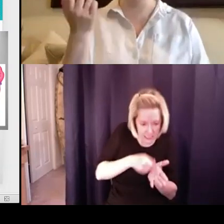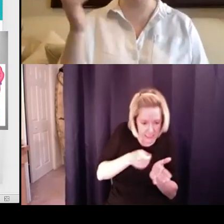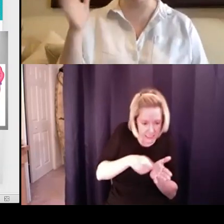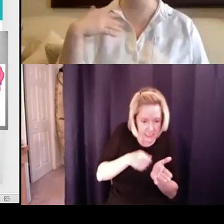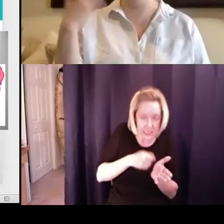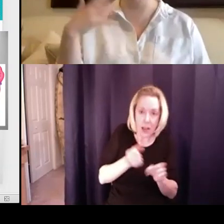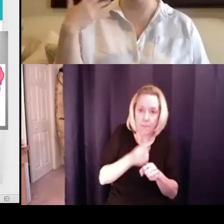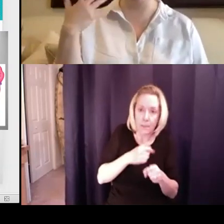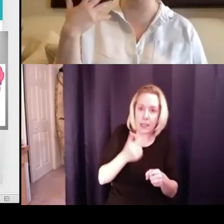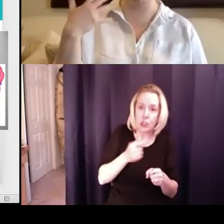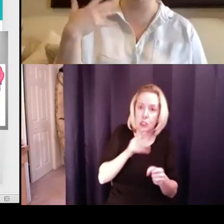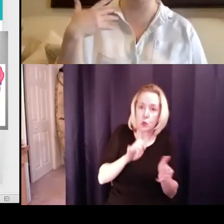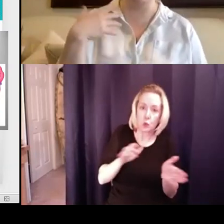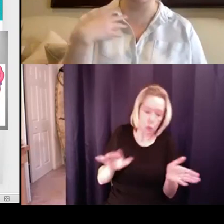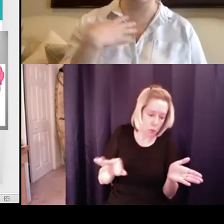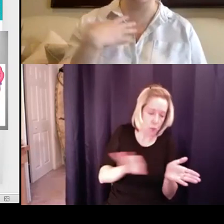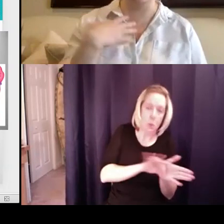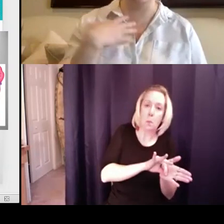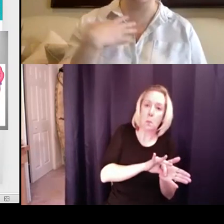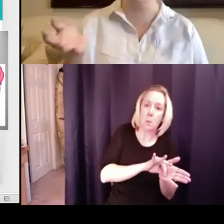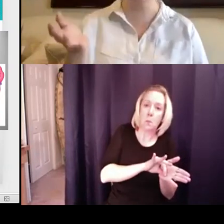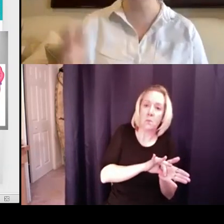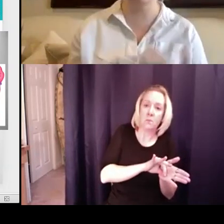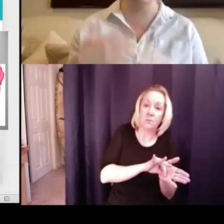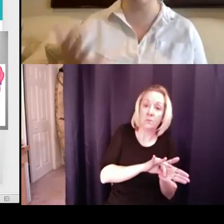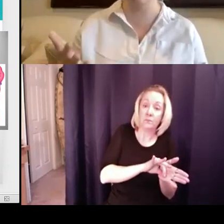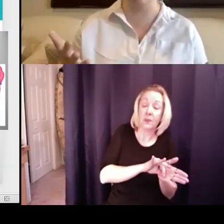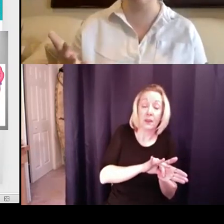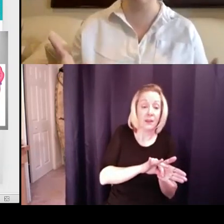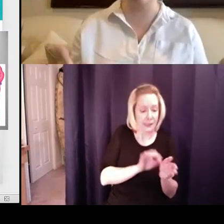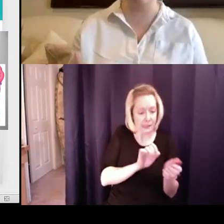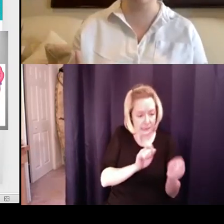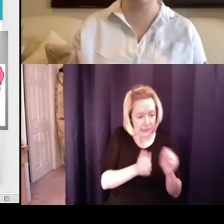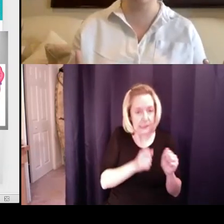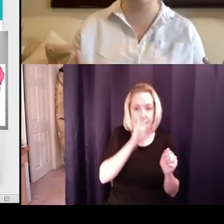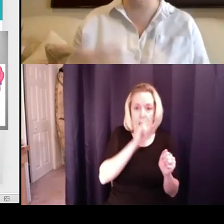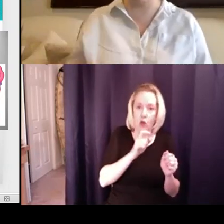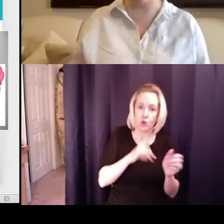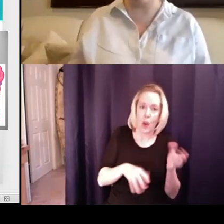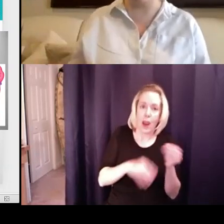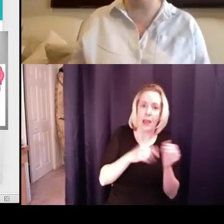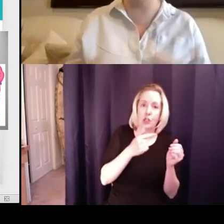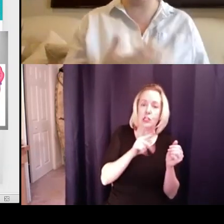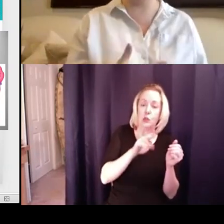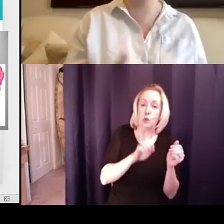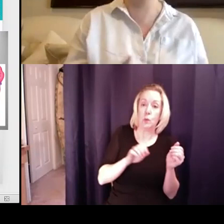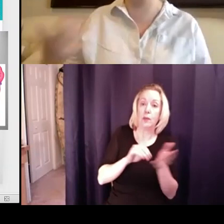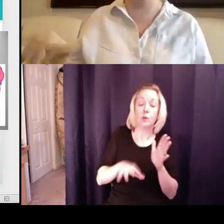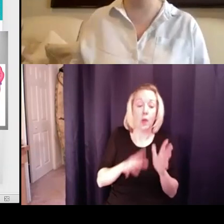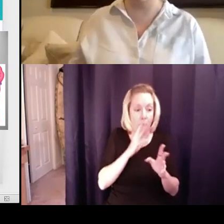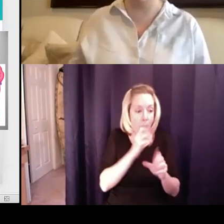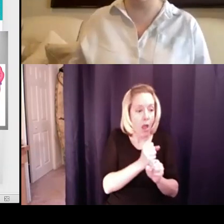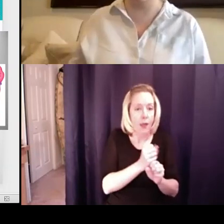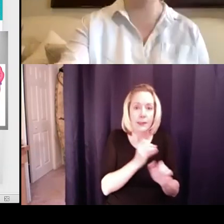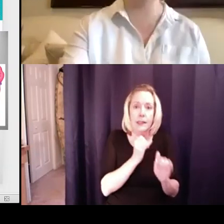he has diapers, so the water will come out eventually. And the kids love it, and they got to really experience what they got to play with something